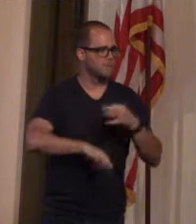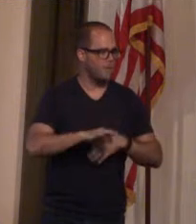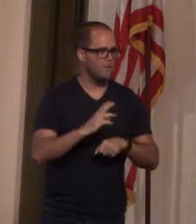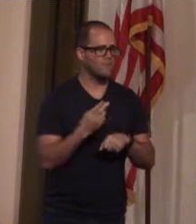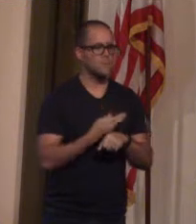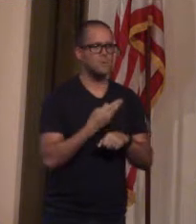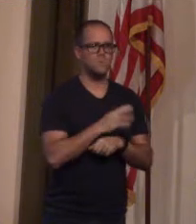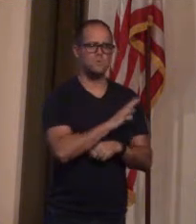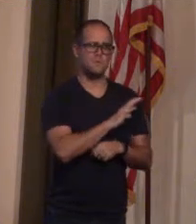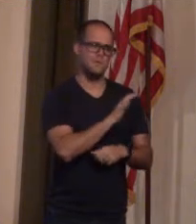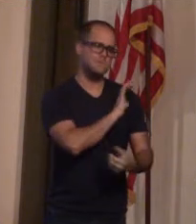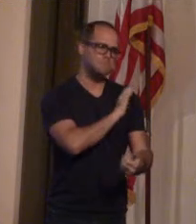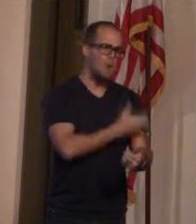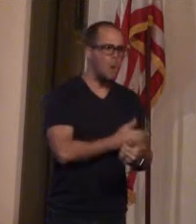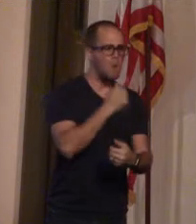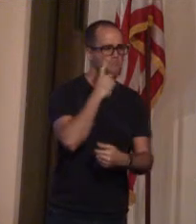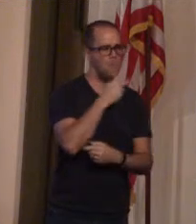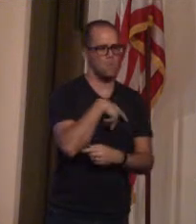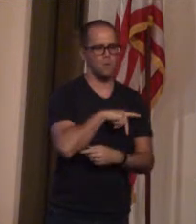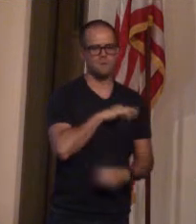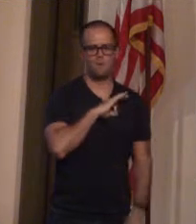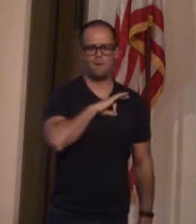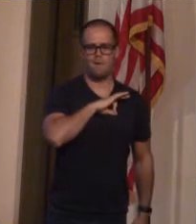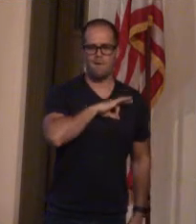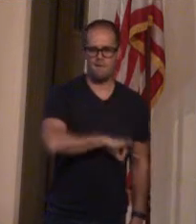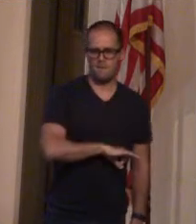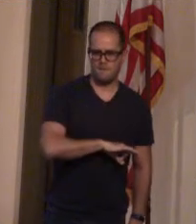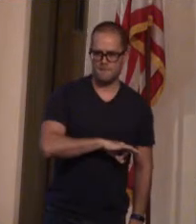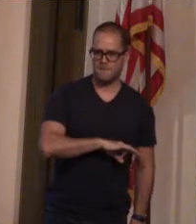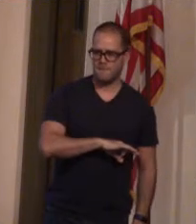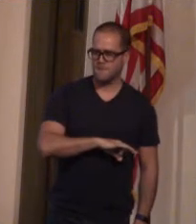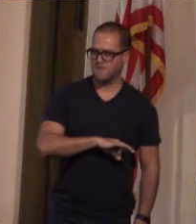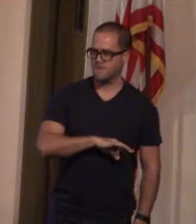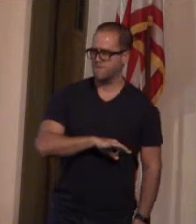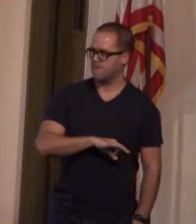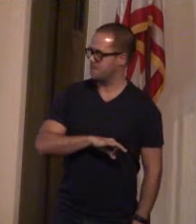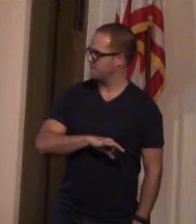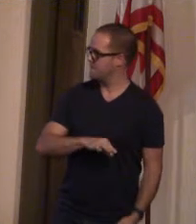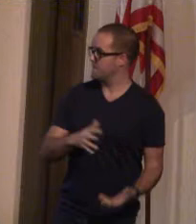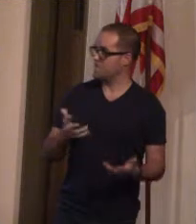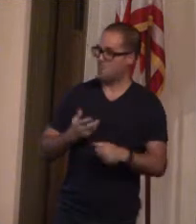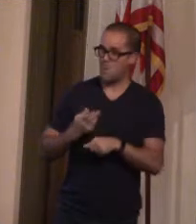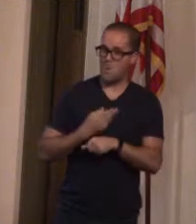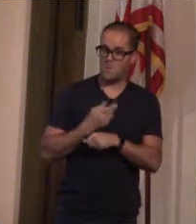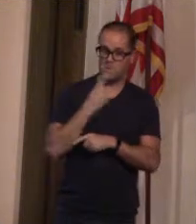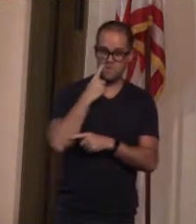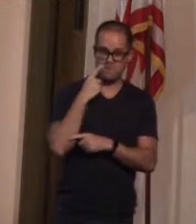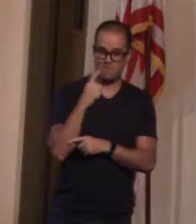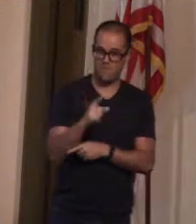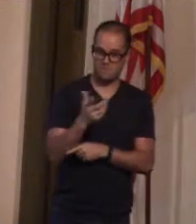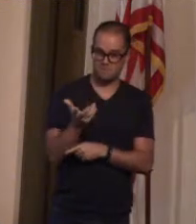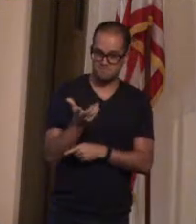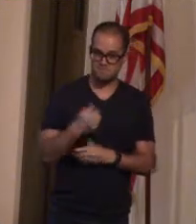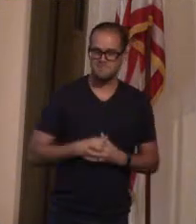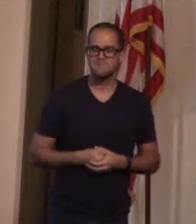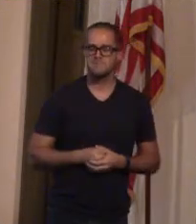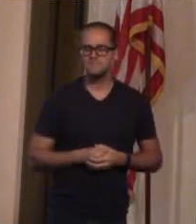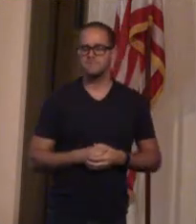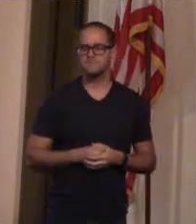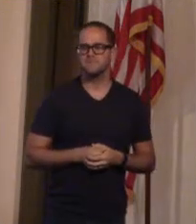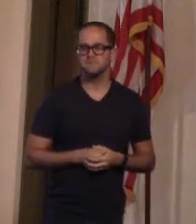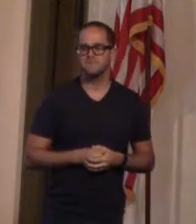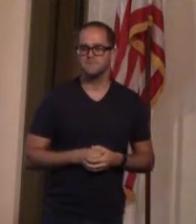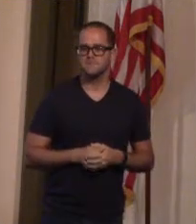Jesus was tempted. And Jesus decided that instead of using